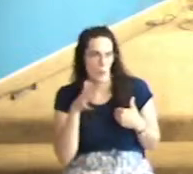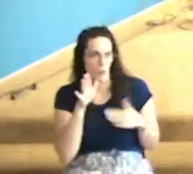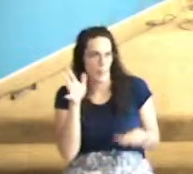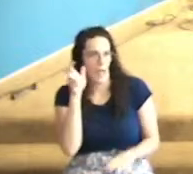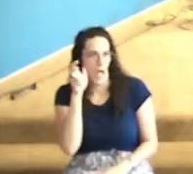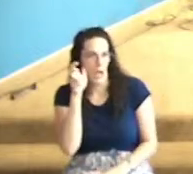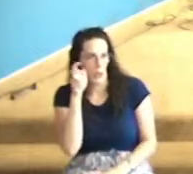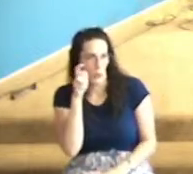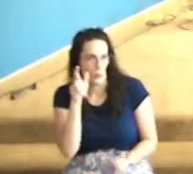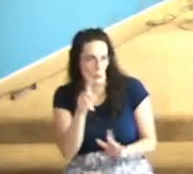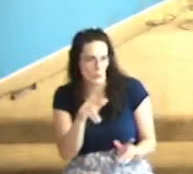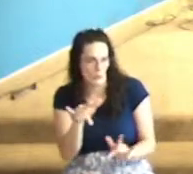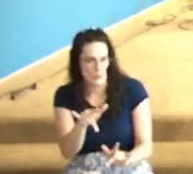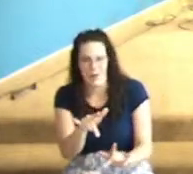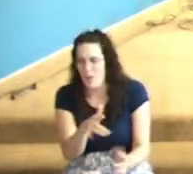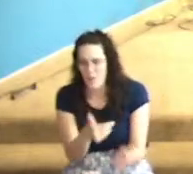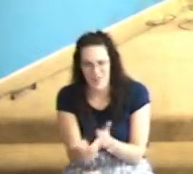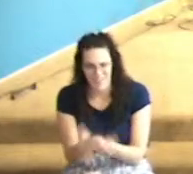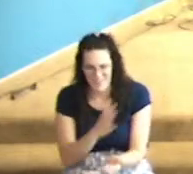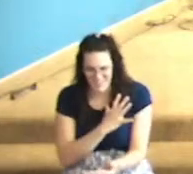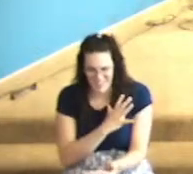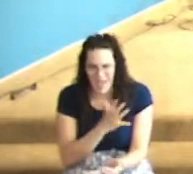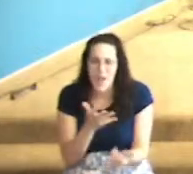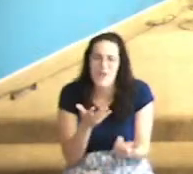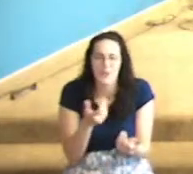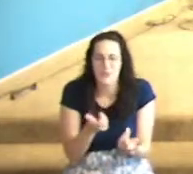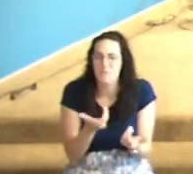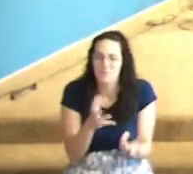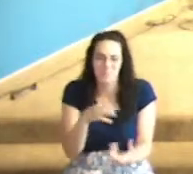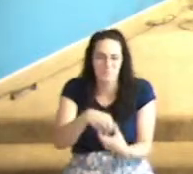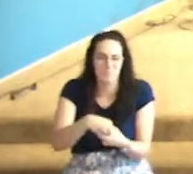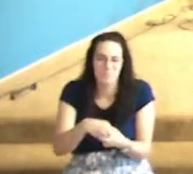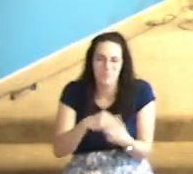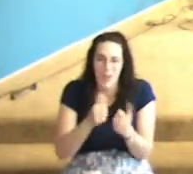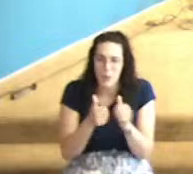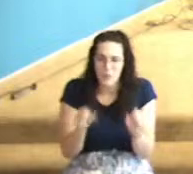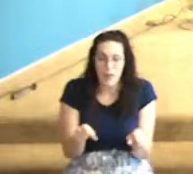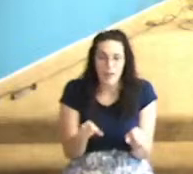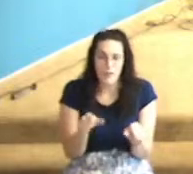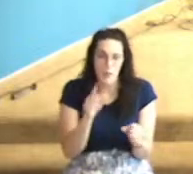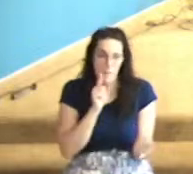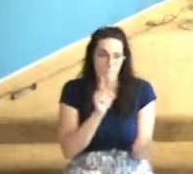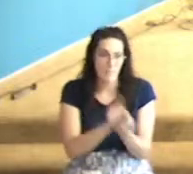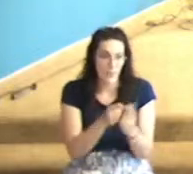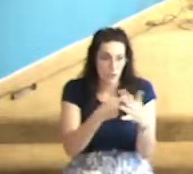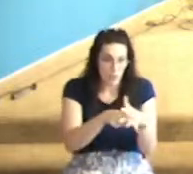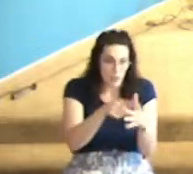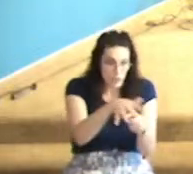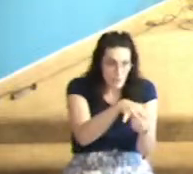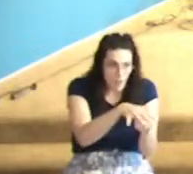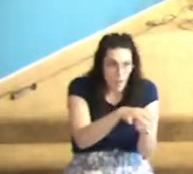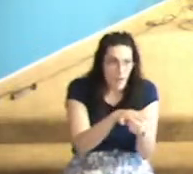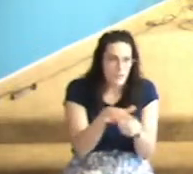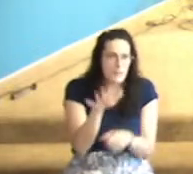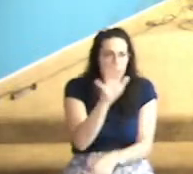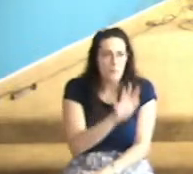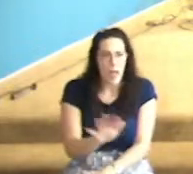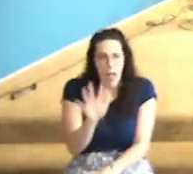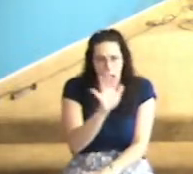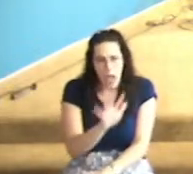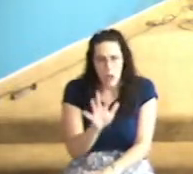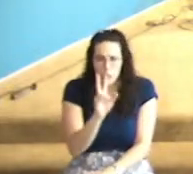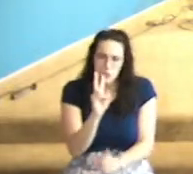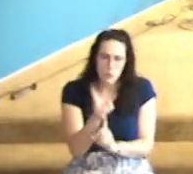tour. That's totally fine. Whatever you want to do, we want you to be part of it. You can meet us out there at the original site. It's about